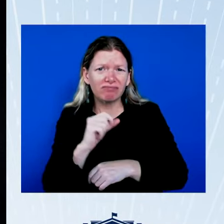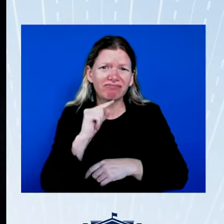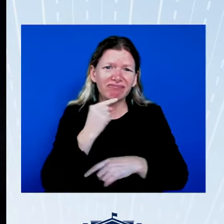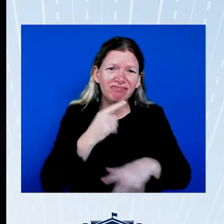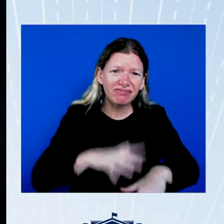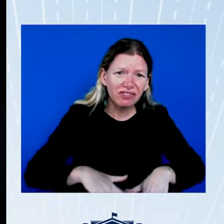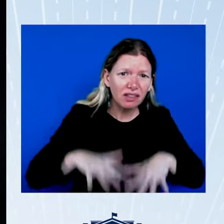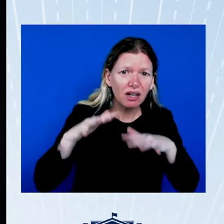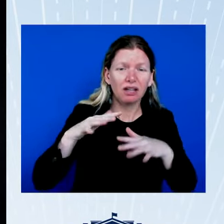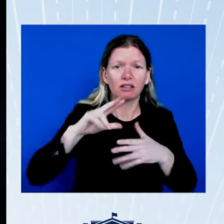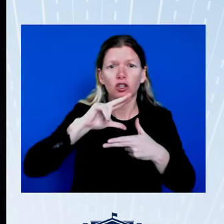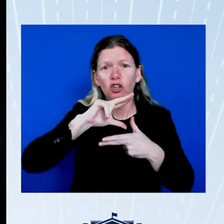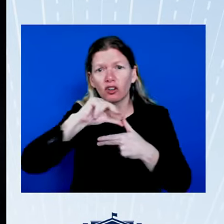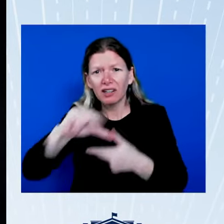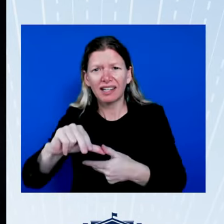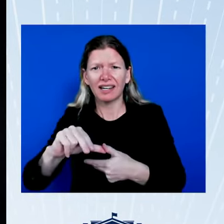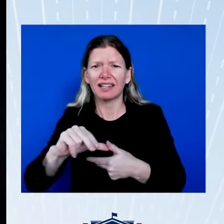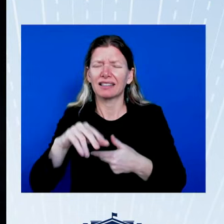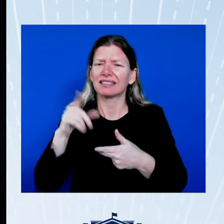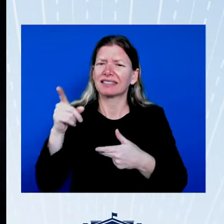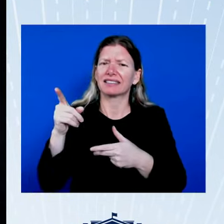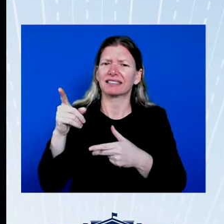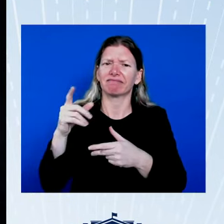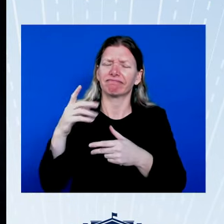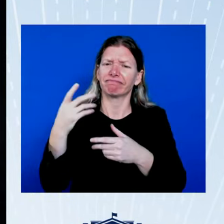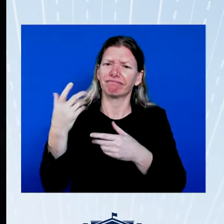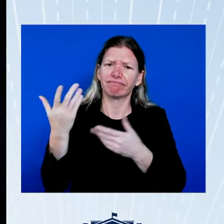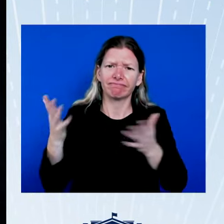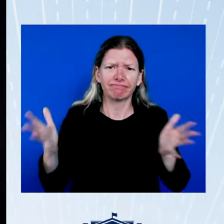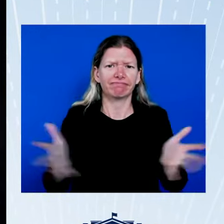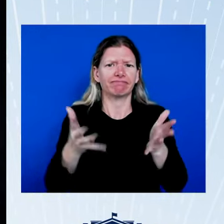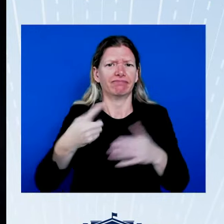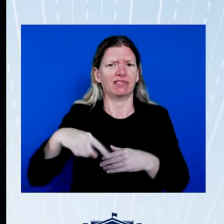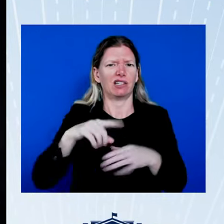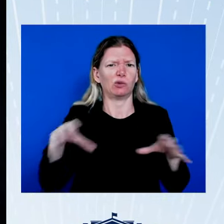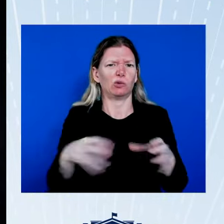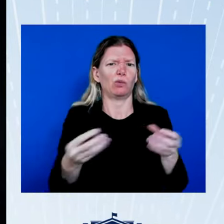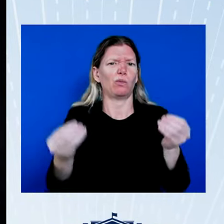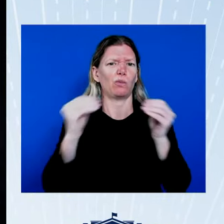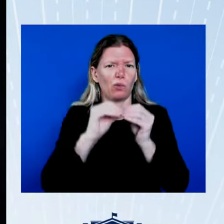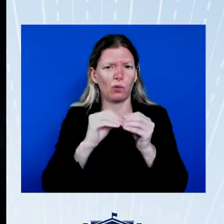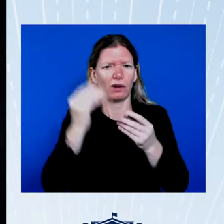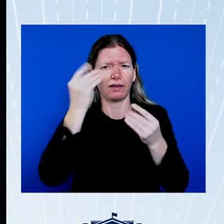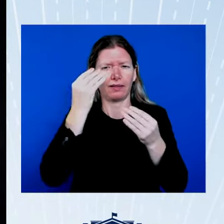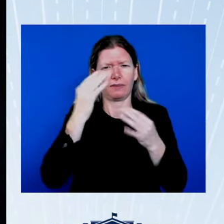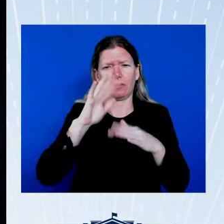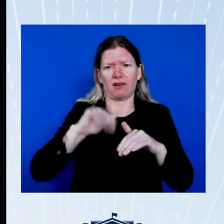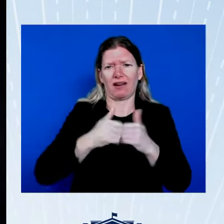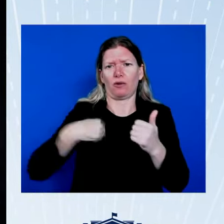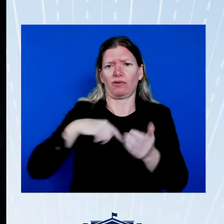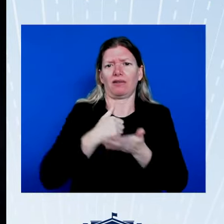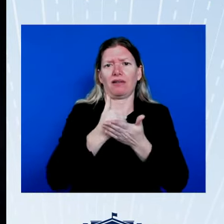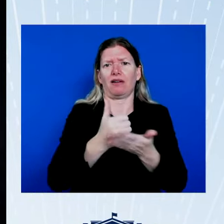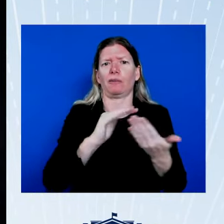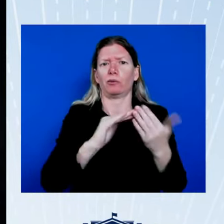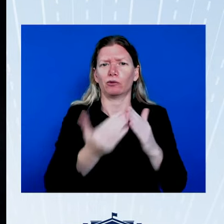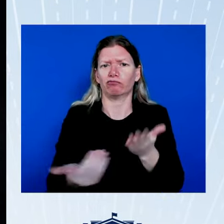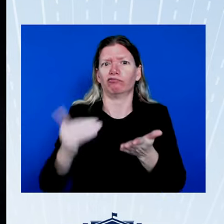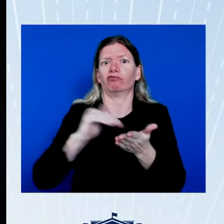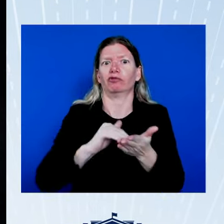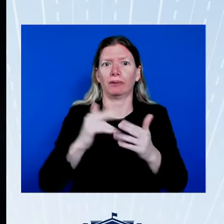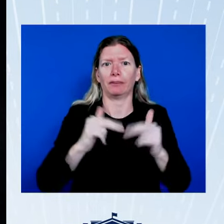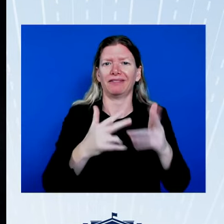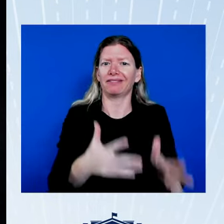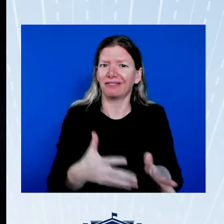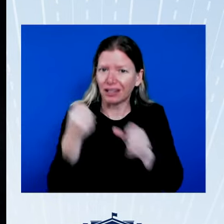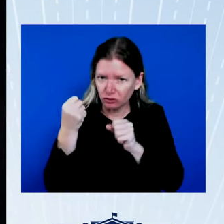how we can help communities rebuild not only faster, but also in a way that leaves them better and specifically more resilient for the